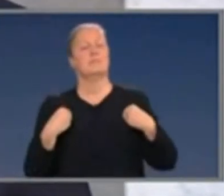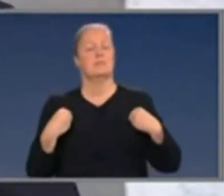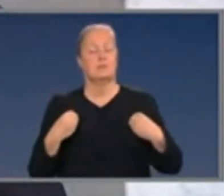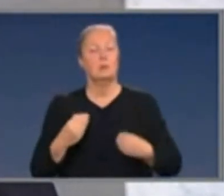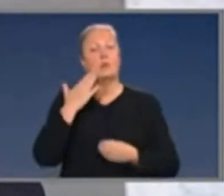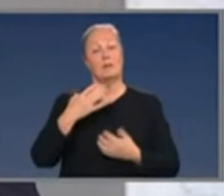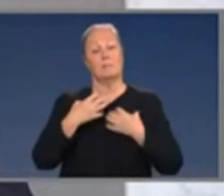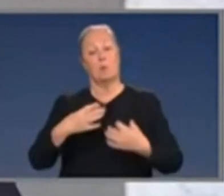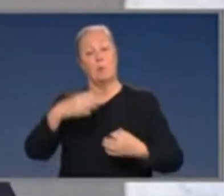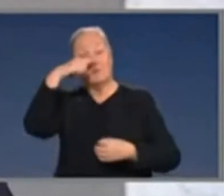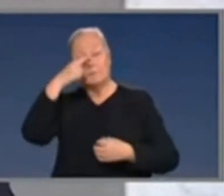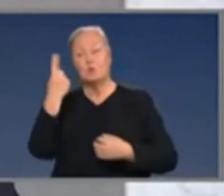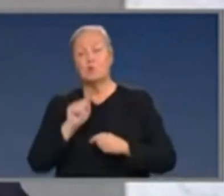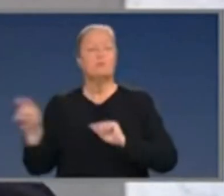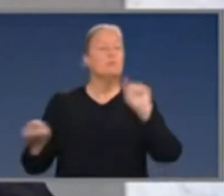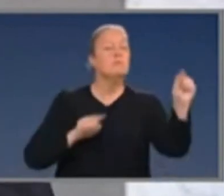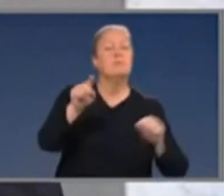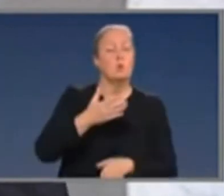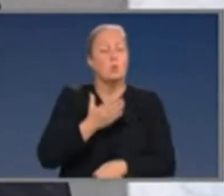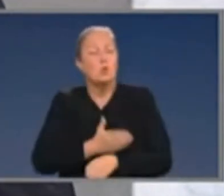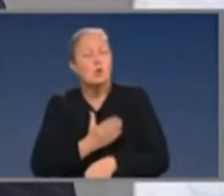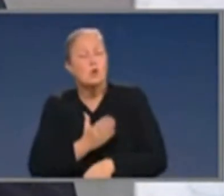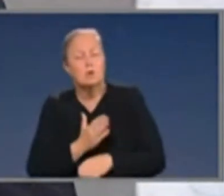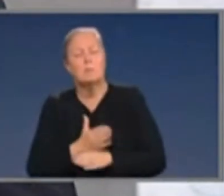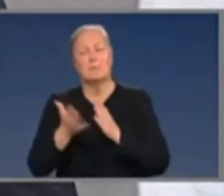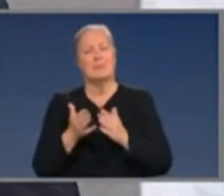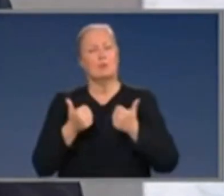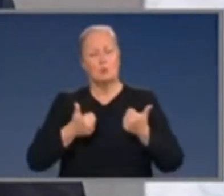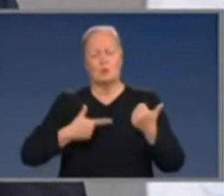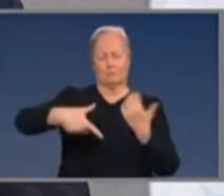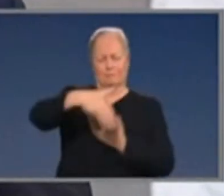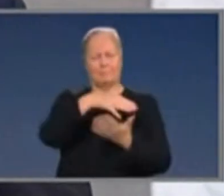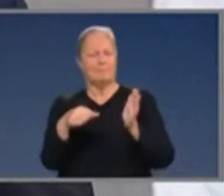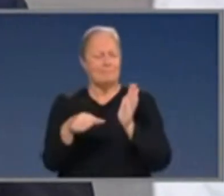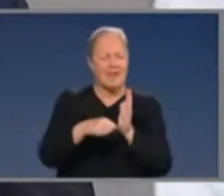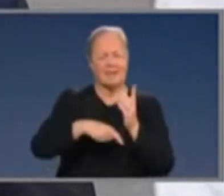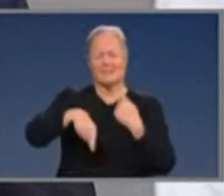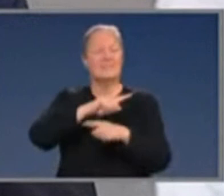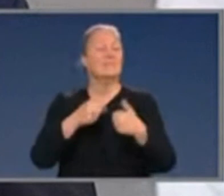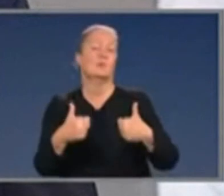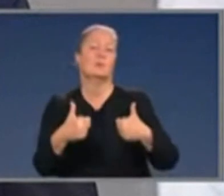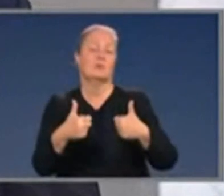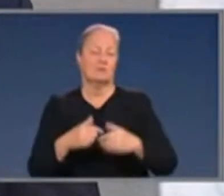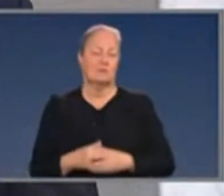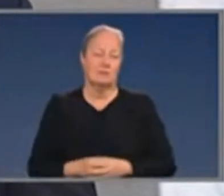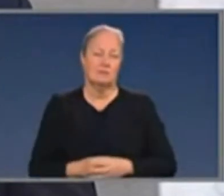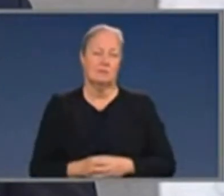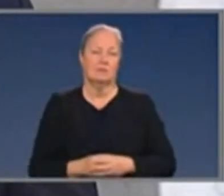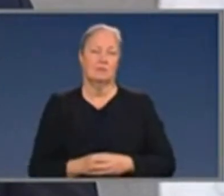work, then that is providing the revenue to support the essential services that Australians rely on. We're going to see lots of